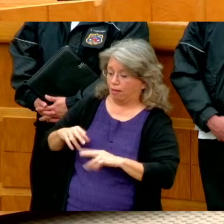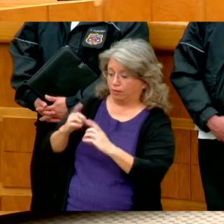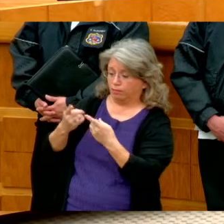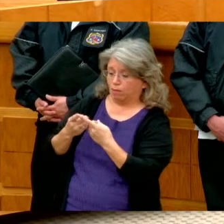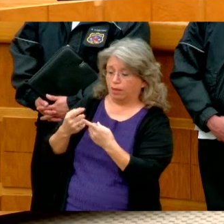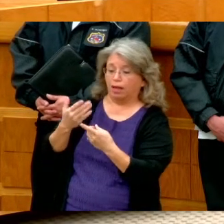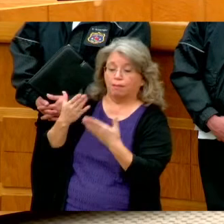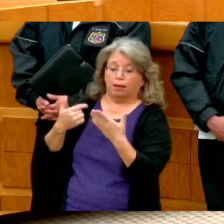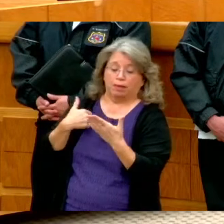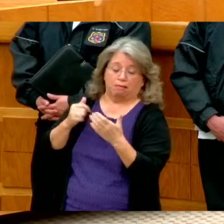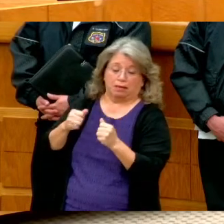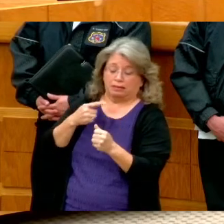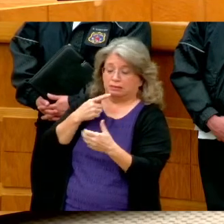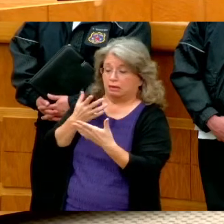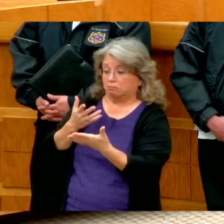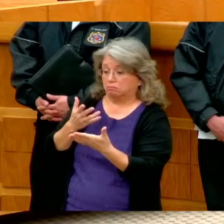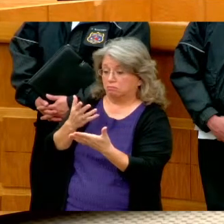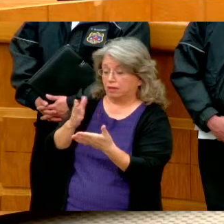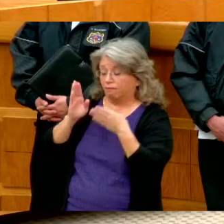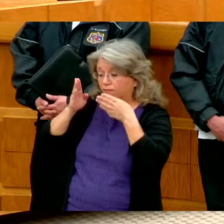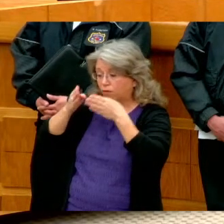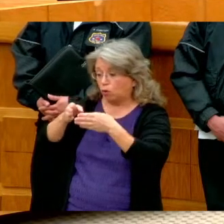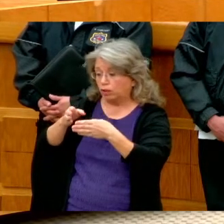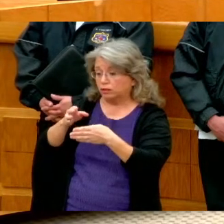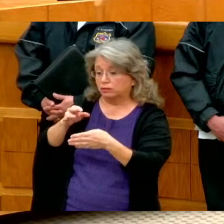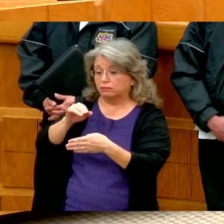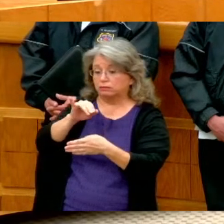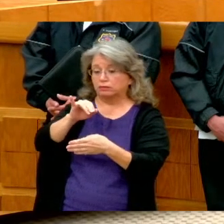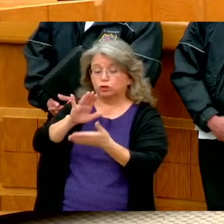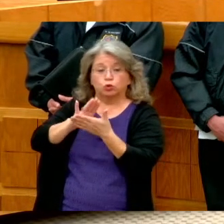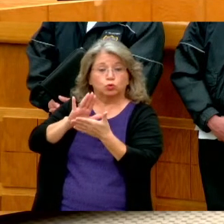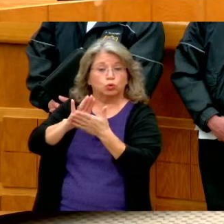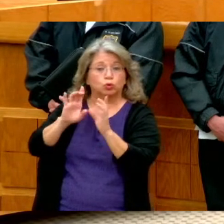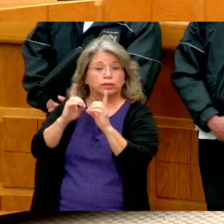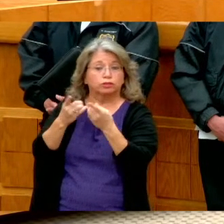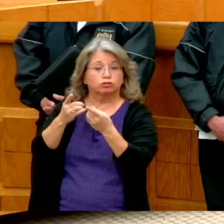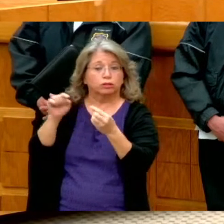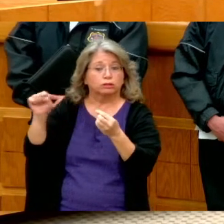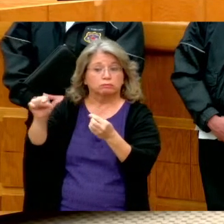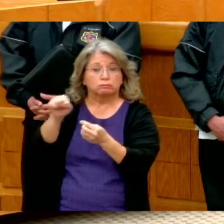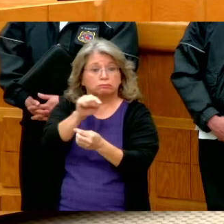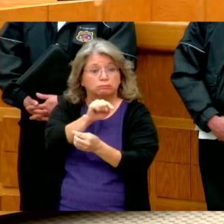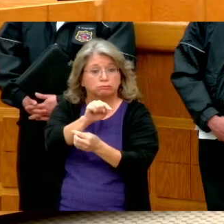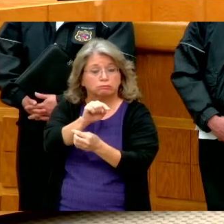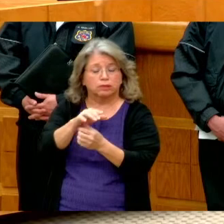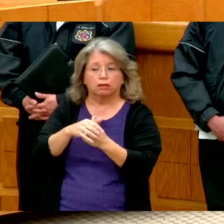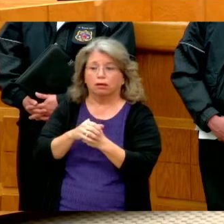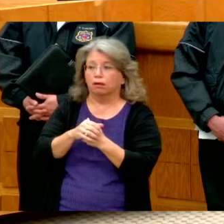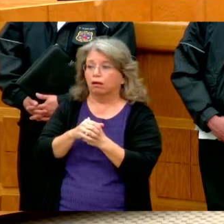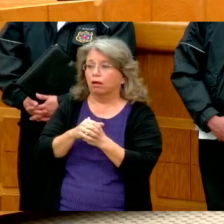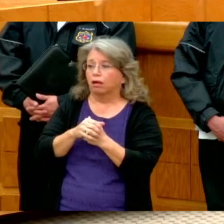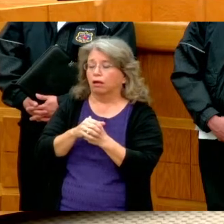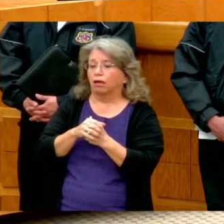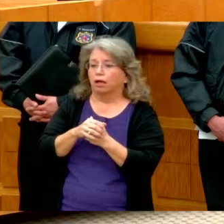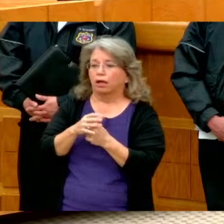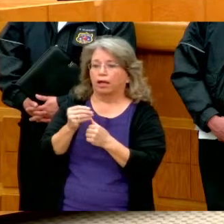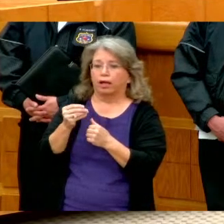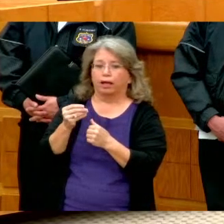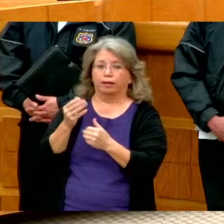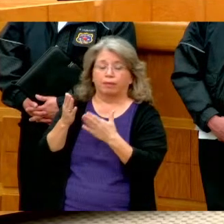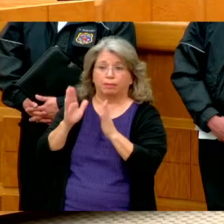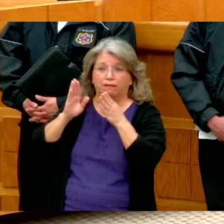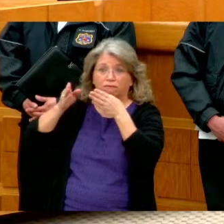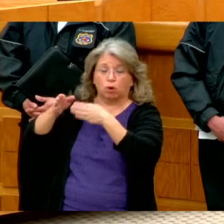CCISD and other ISDs, not just CCISD, but the ISDs, right? And potentially transportation